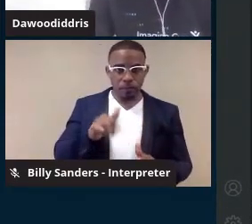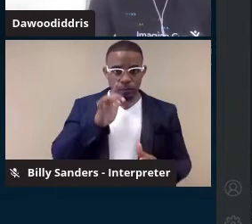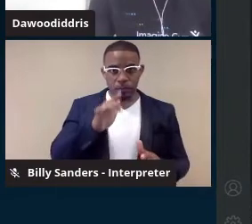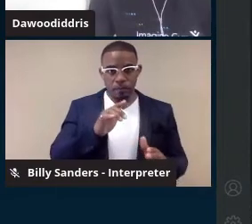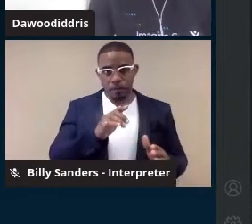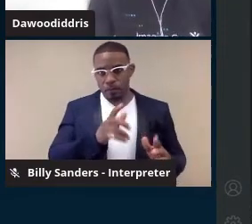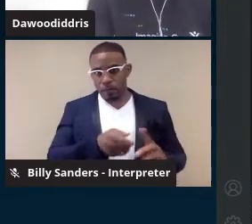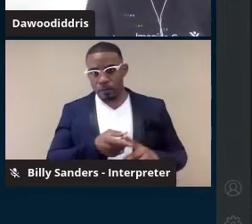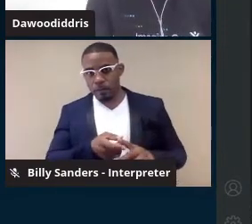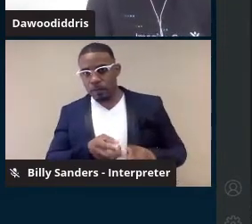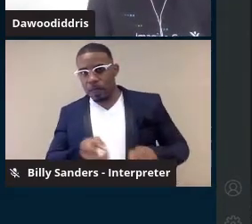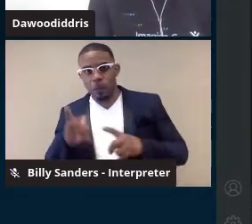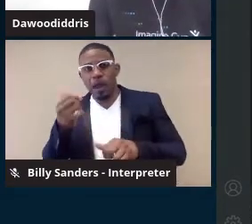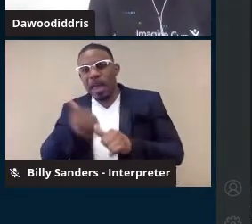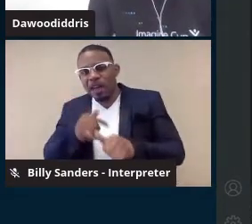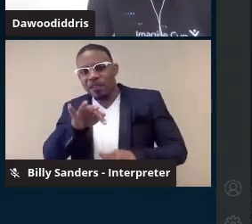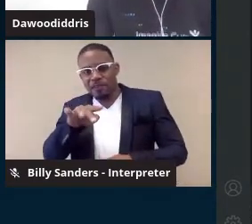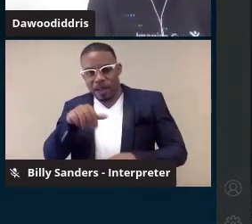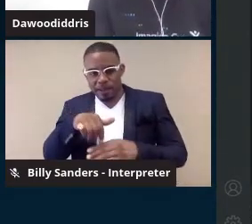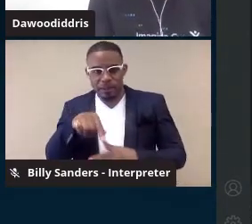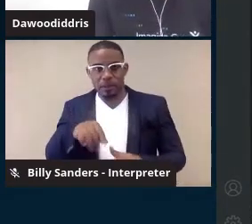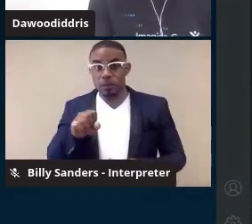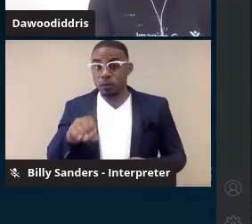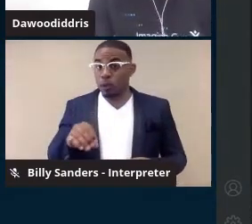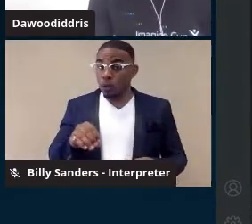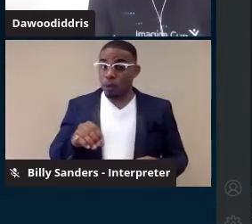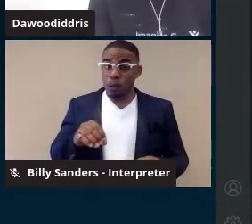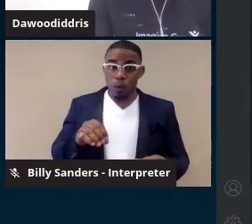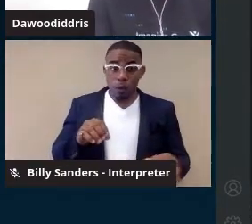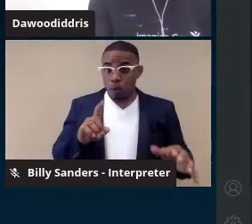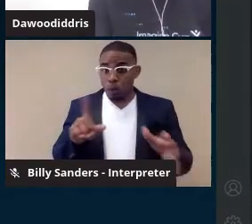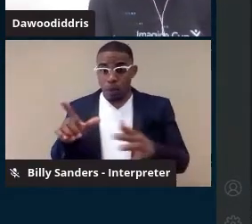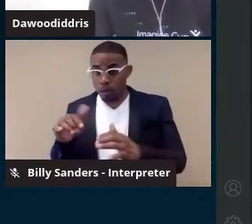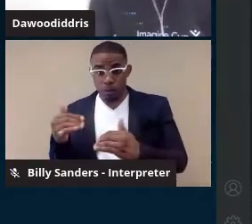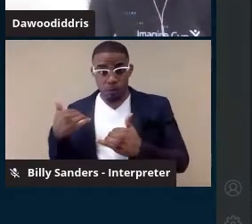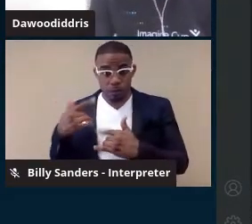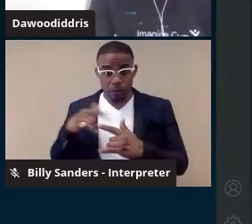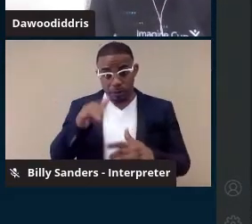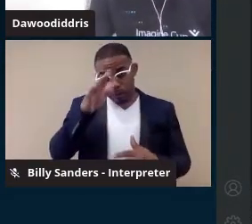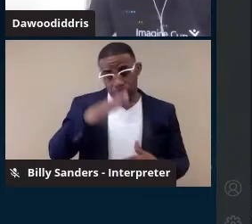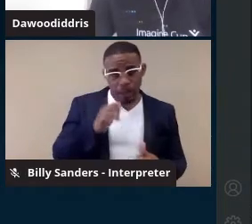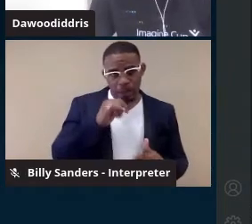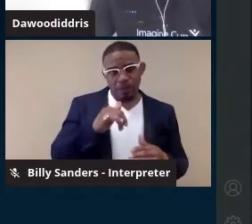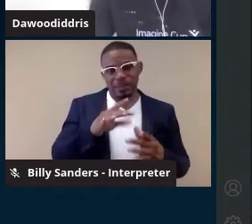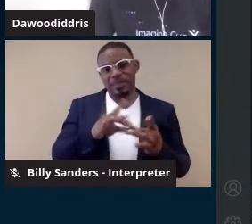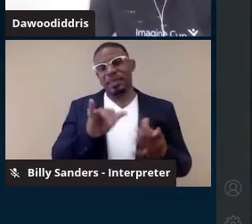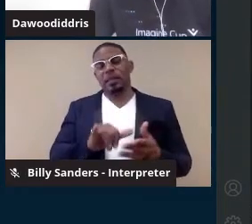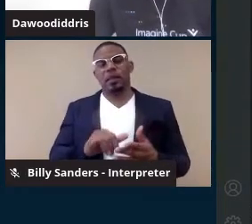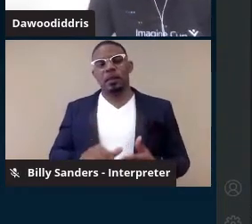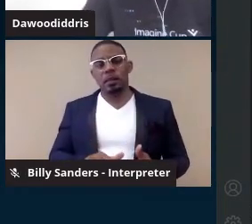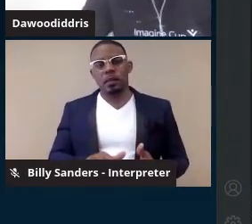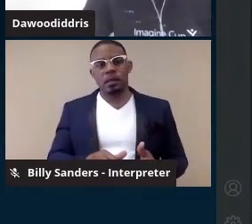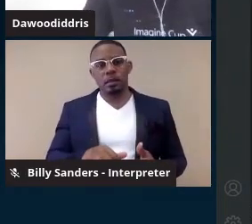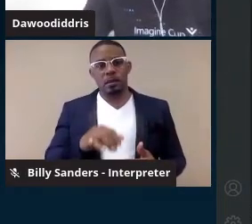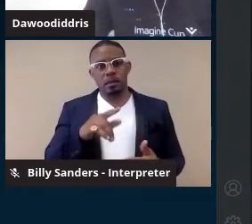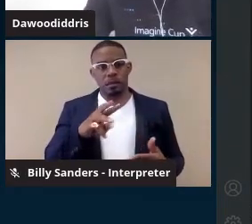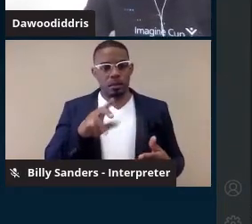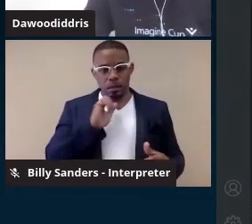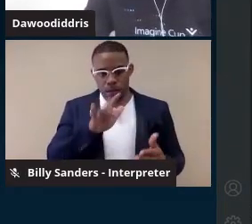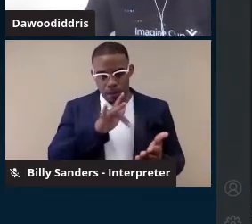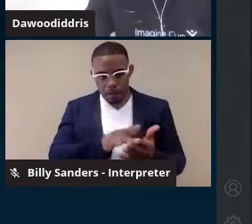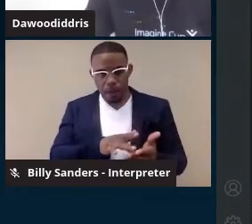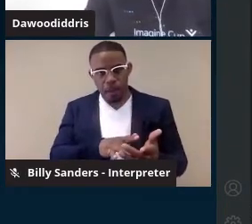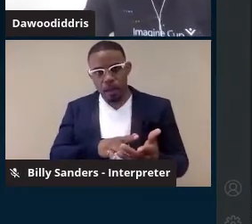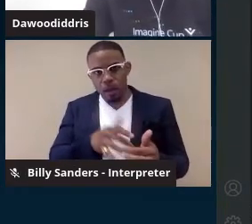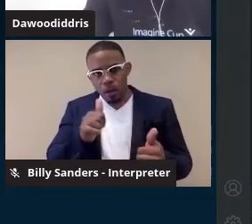export every file in here, all right? So when exporting this guy, I'm just going to say that, hello, when exporting,